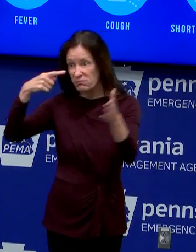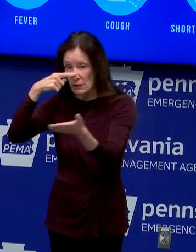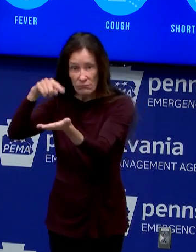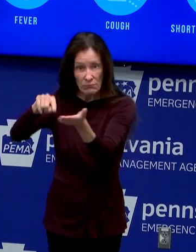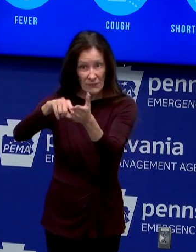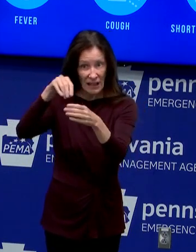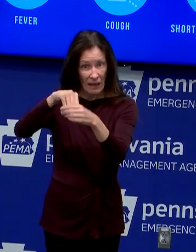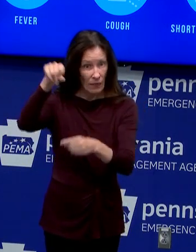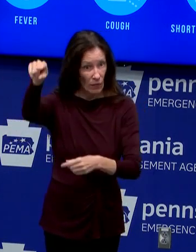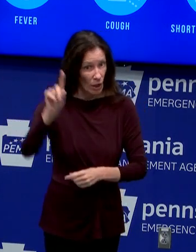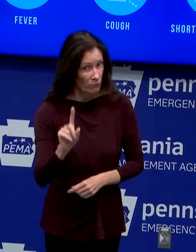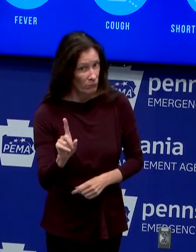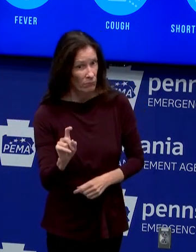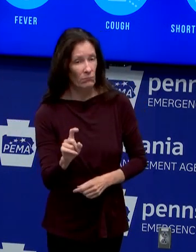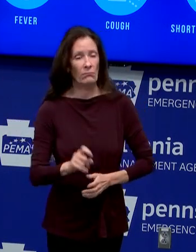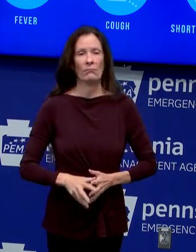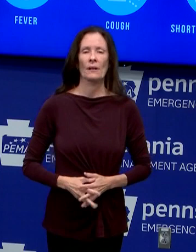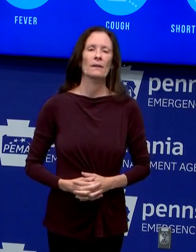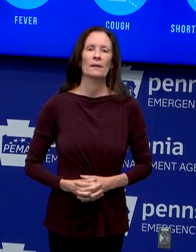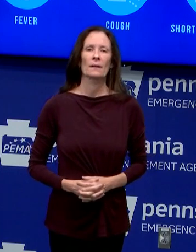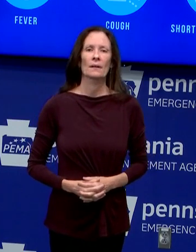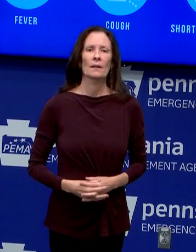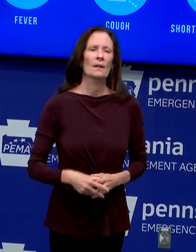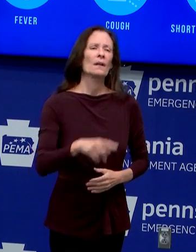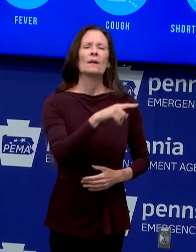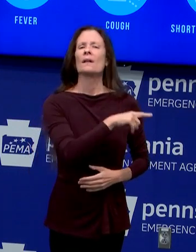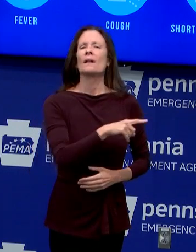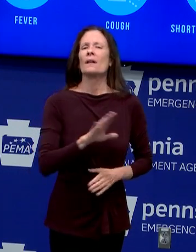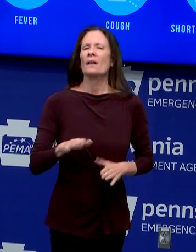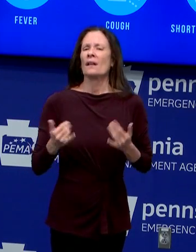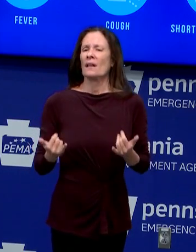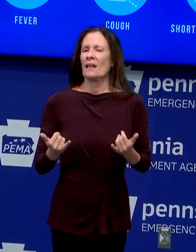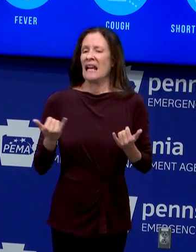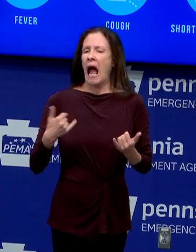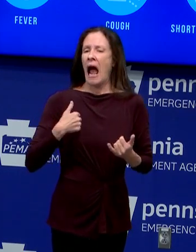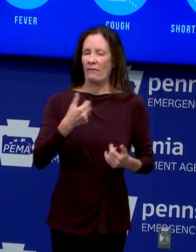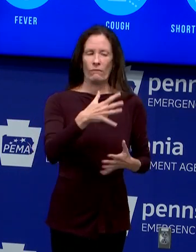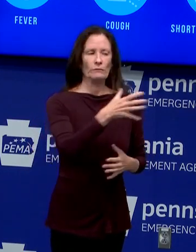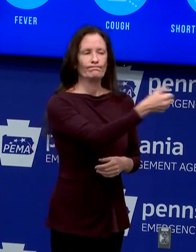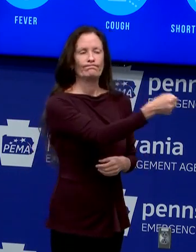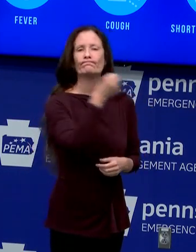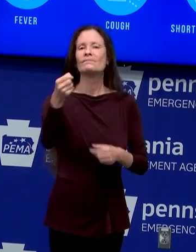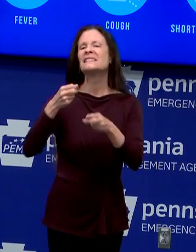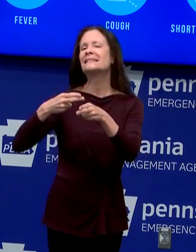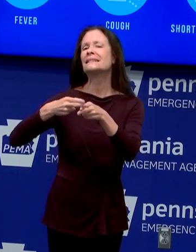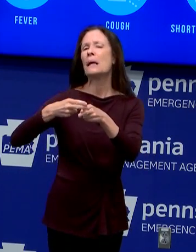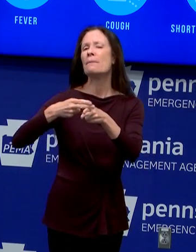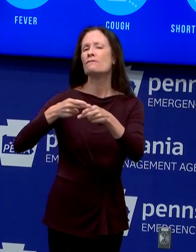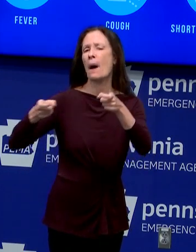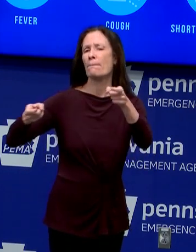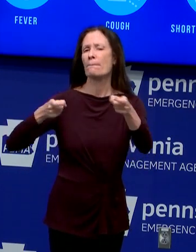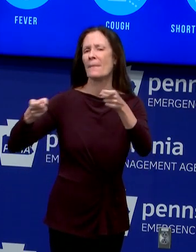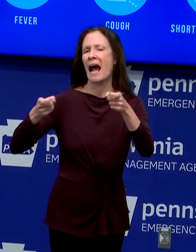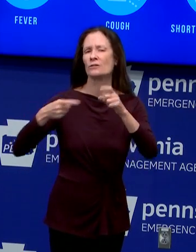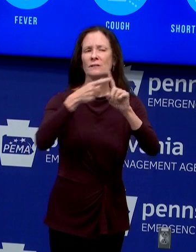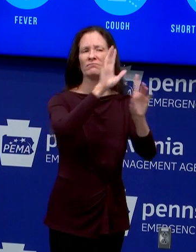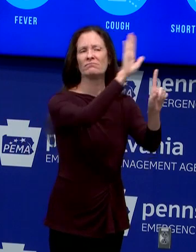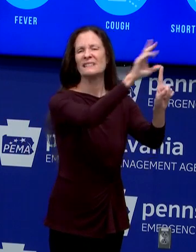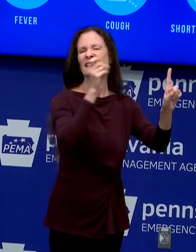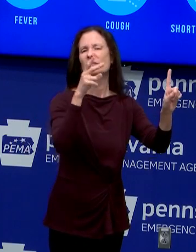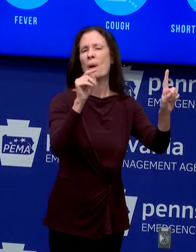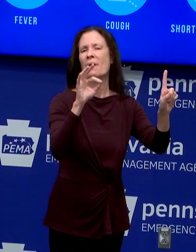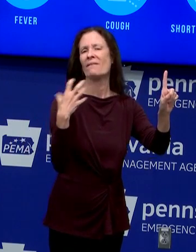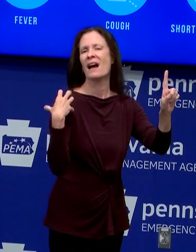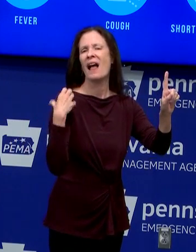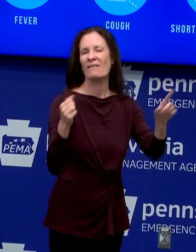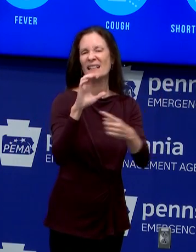temporary manager at Brighton that is being paid out of our civil monetary penalty funds from the Department of Health. That manager